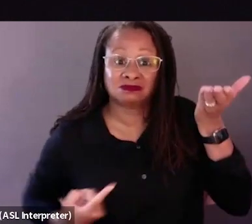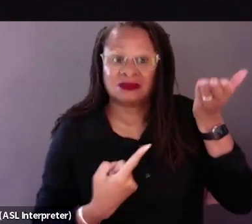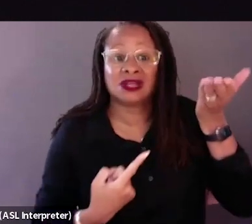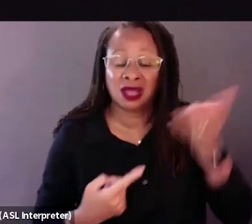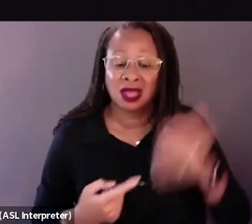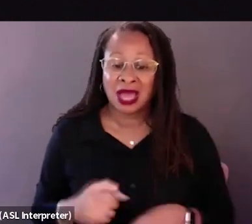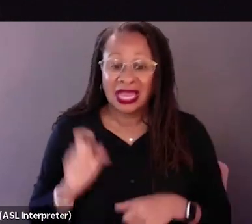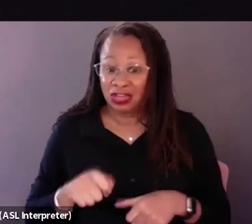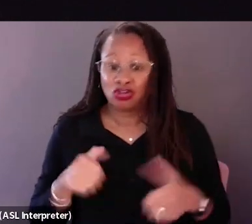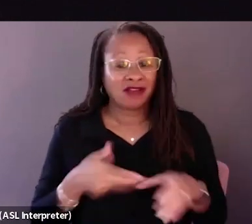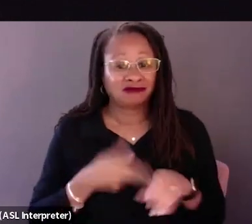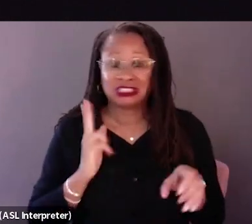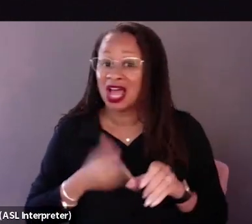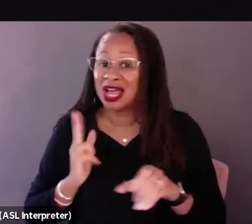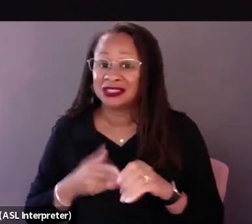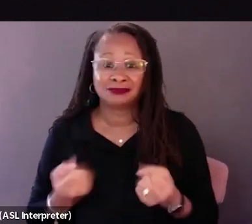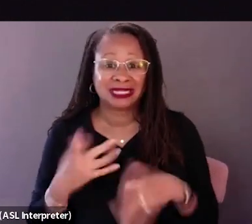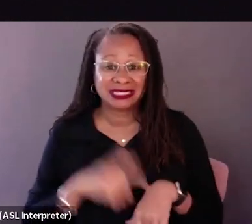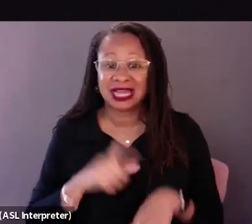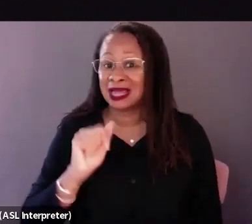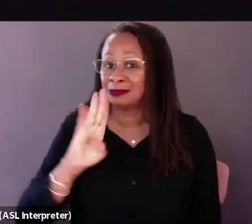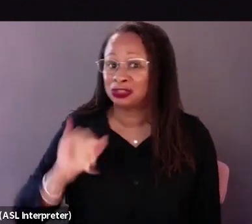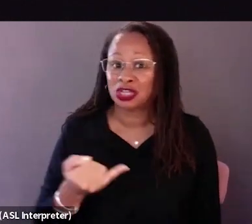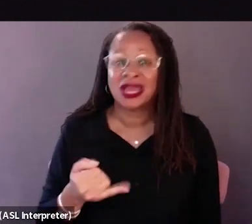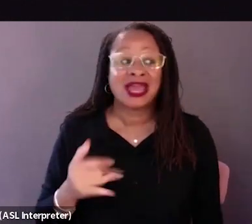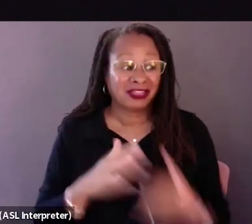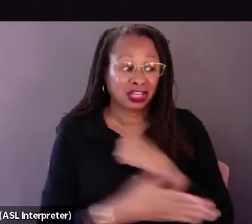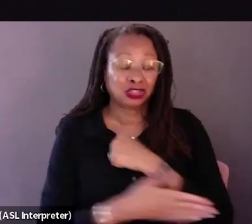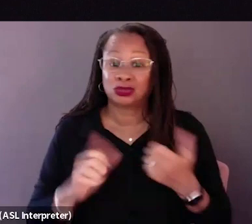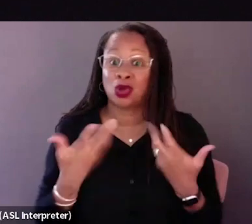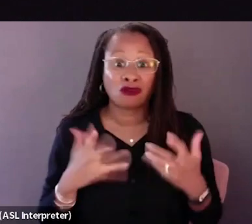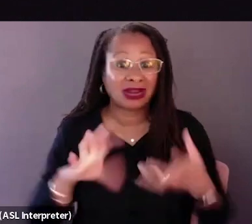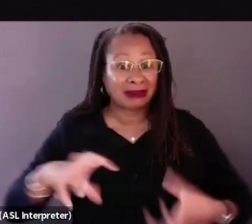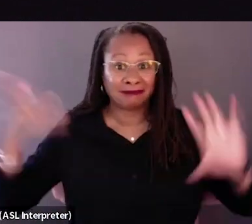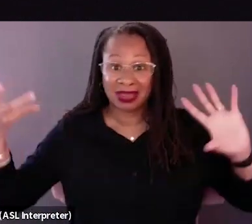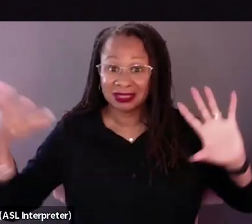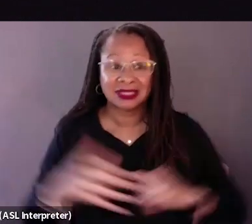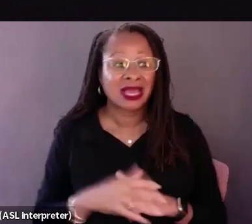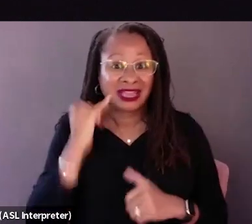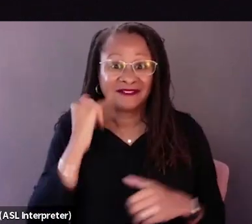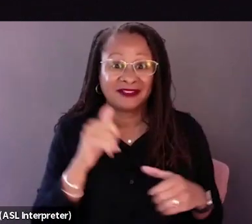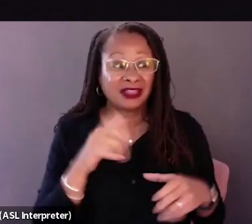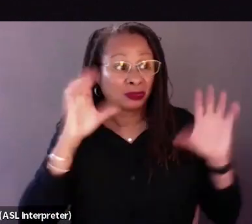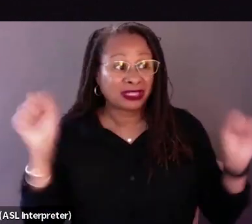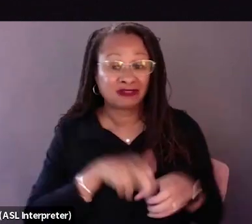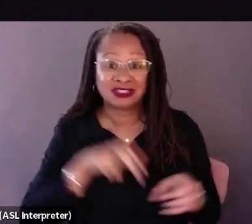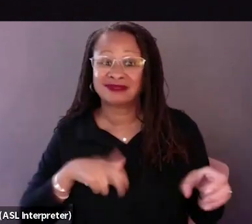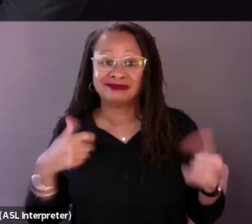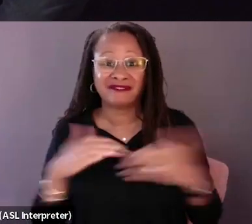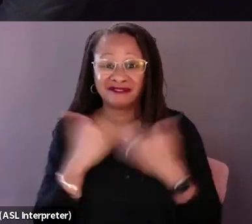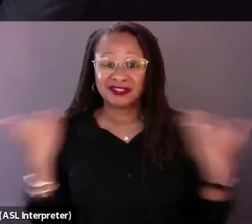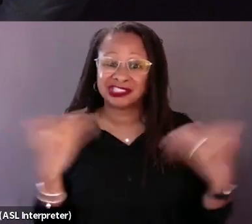He could have resigned many a times, and the country was already in turmoil. And like, what would have happened if he just really would have, you know, said, I'm done? Like, you